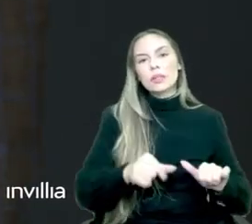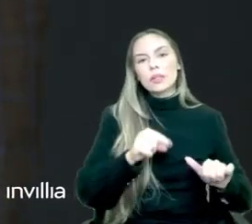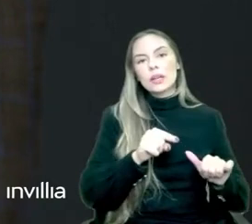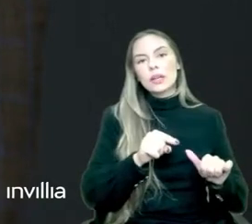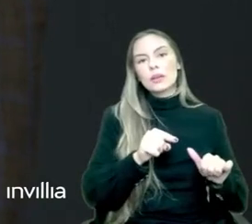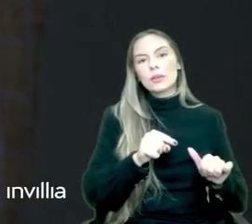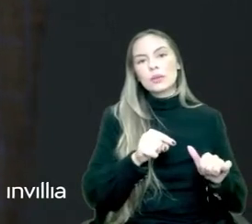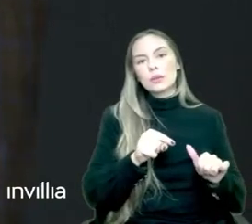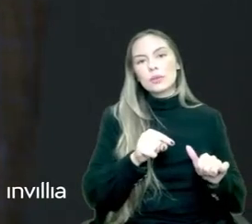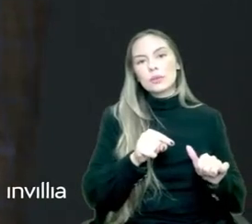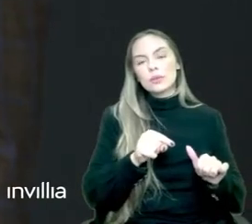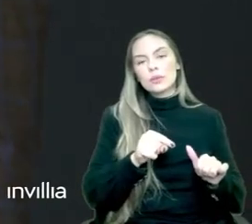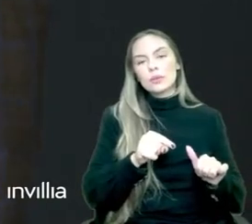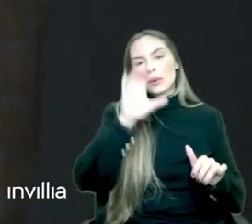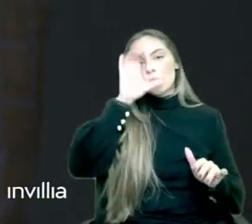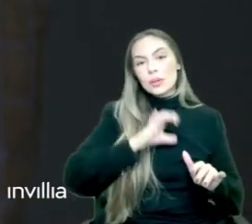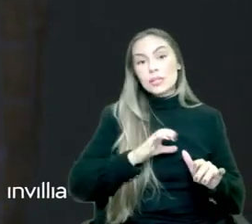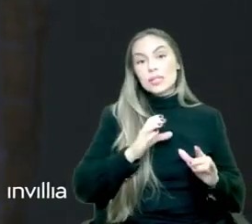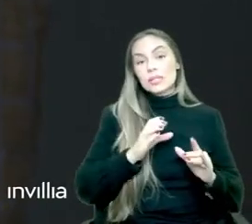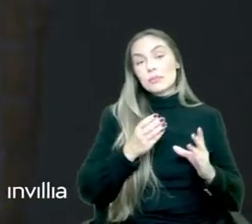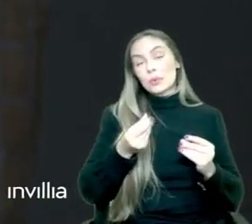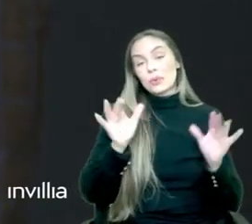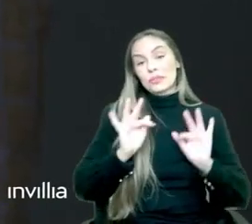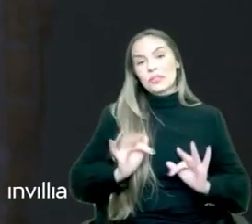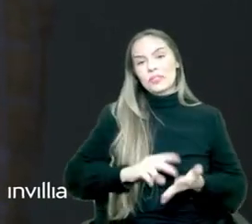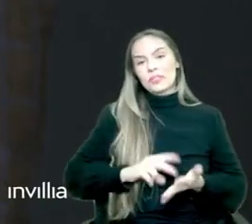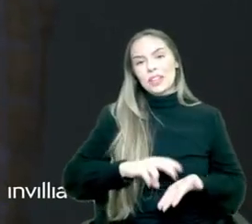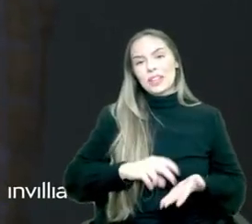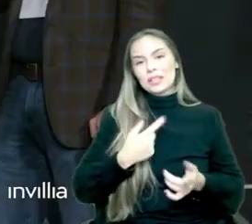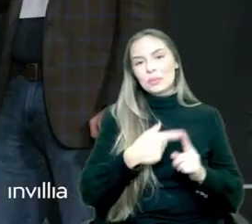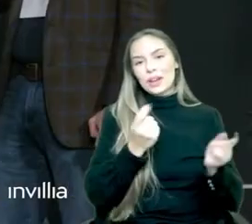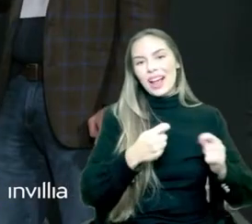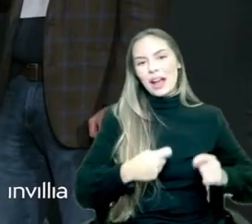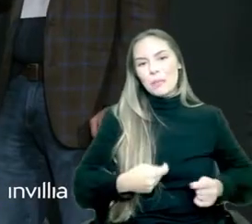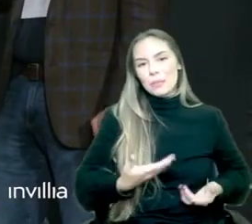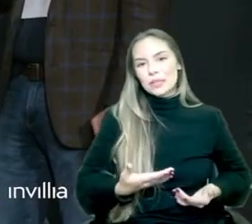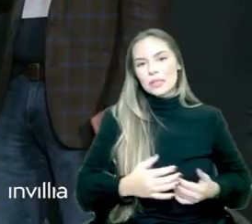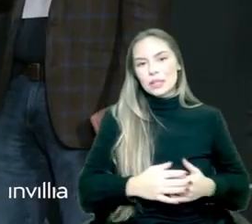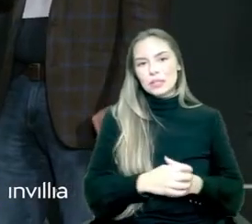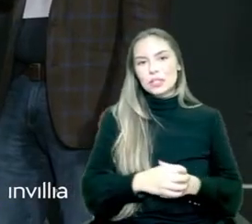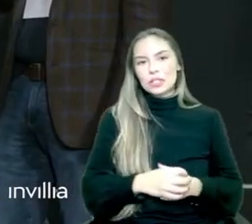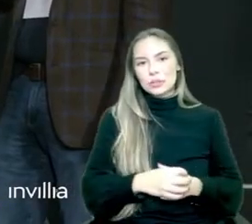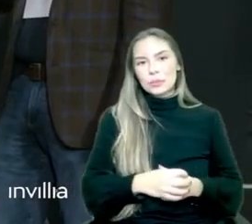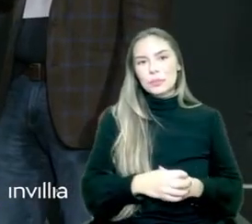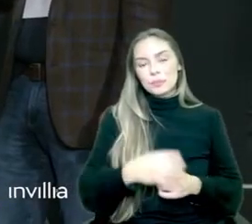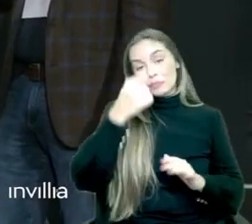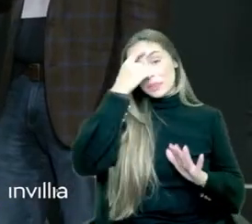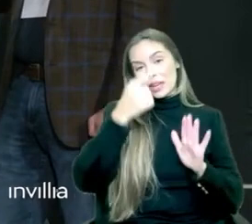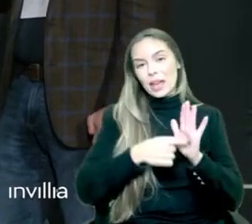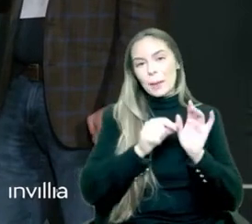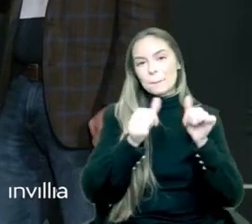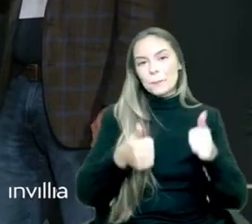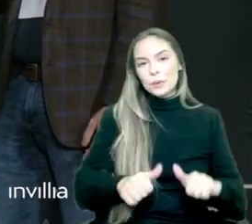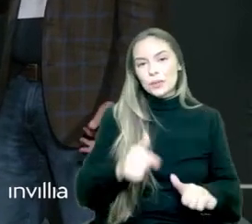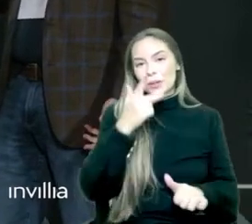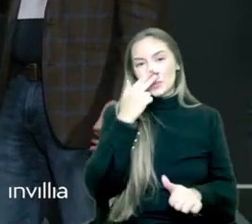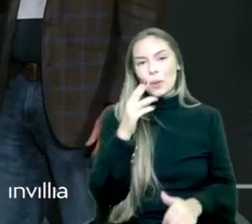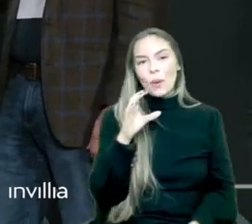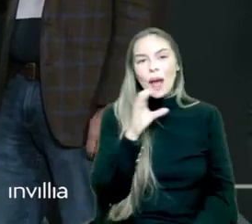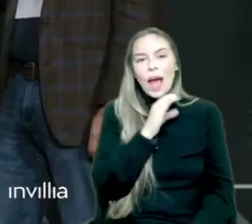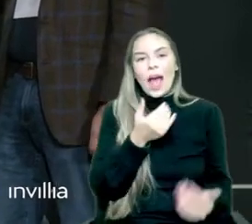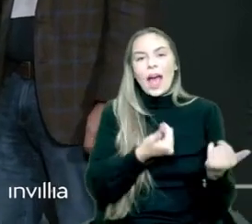customers are very excited about that capability. So AI models are a lot like teenagers right now.